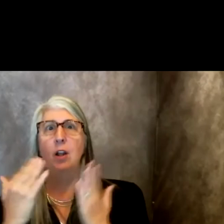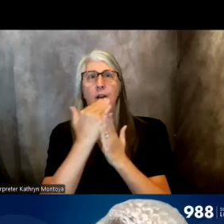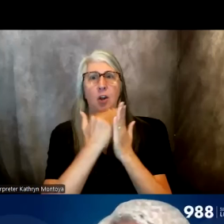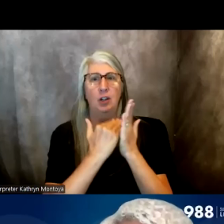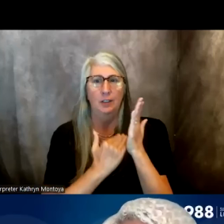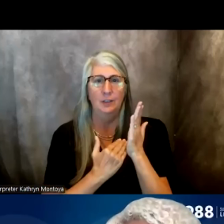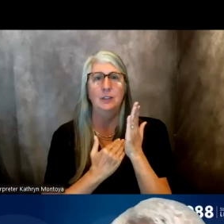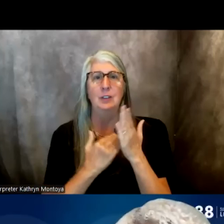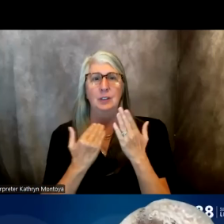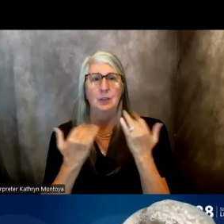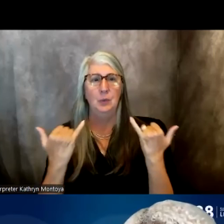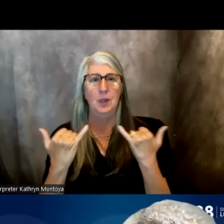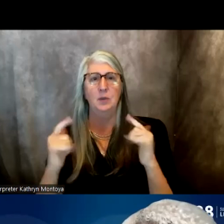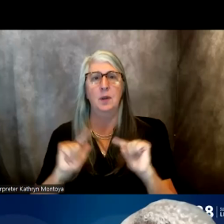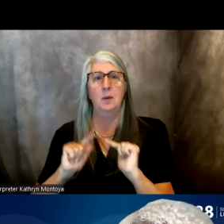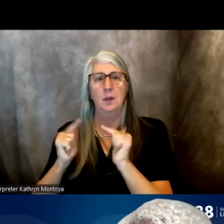to Dr. Tina Soma.